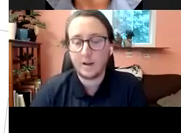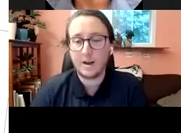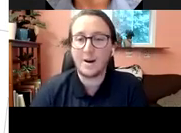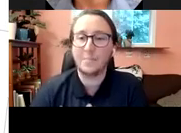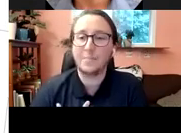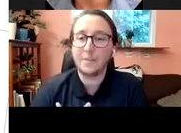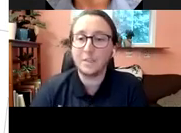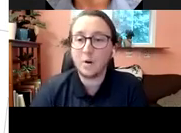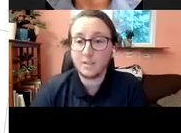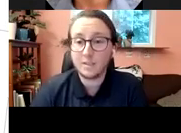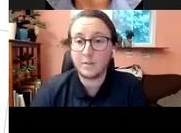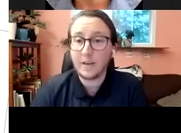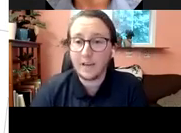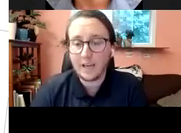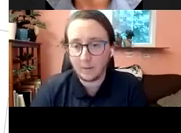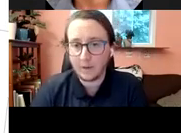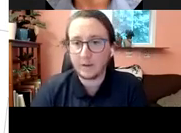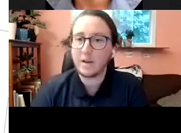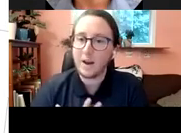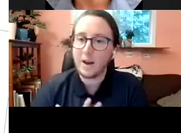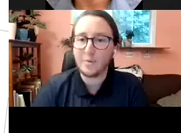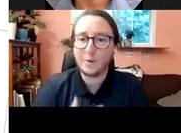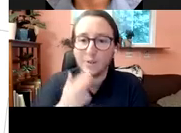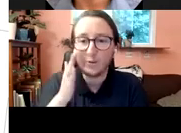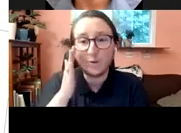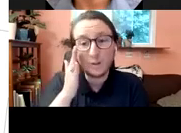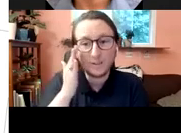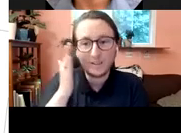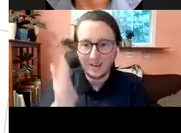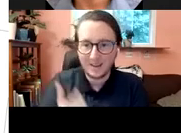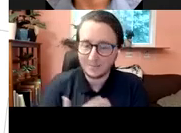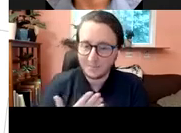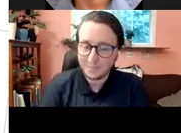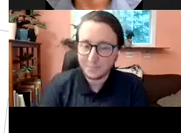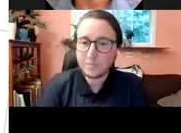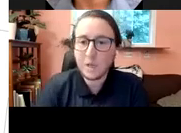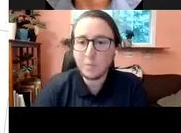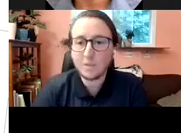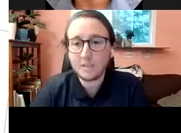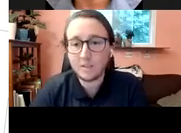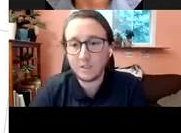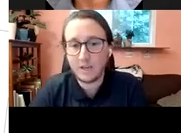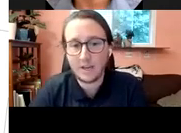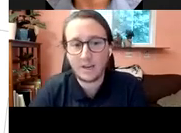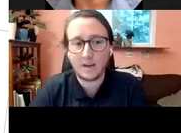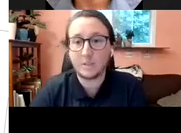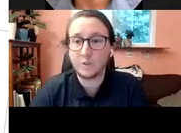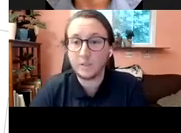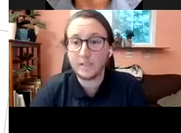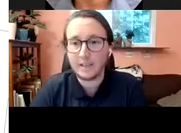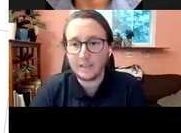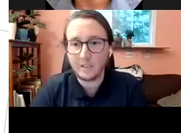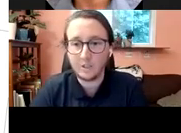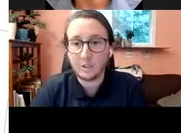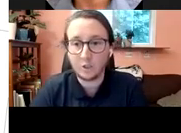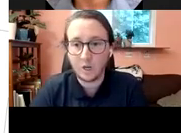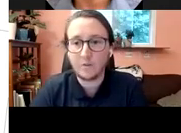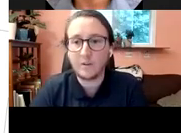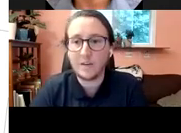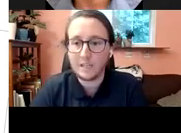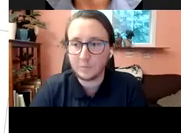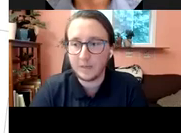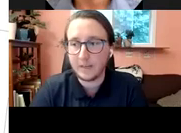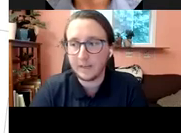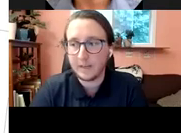in this process of gatekeeping, which our first presenters today did a really good job